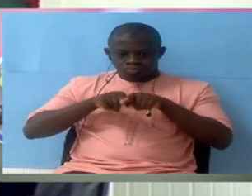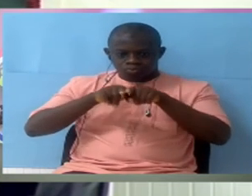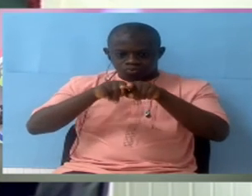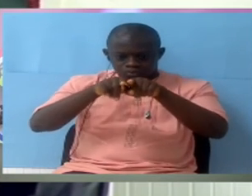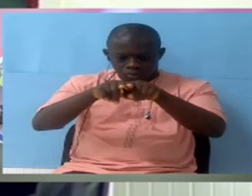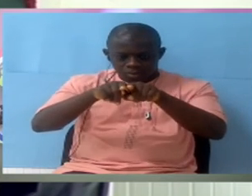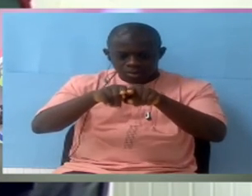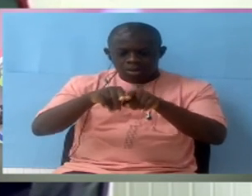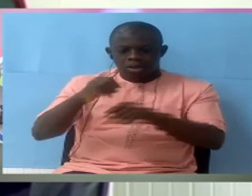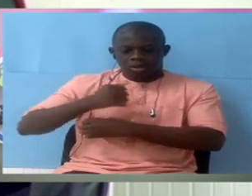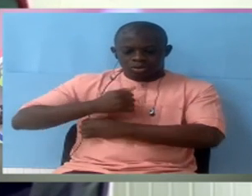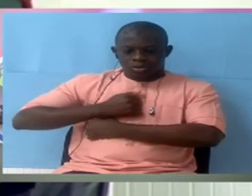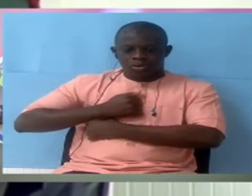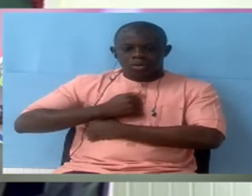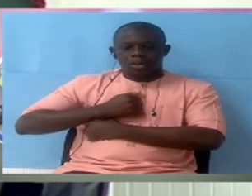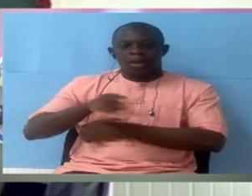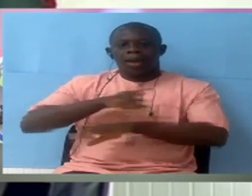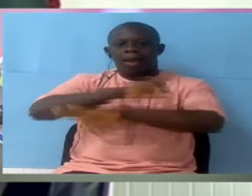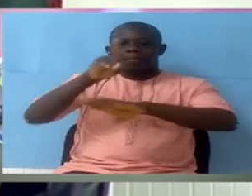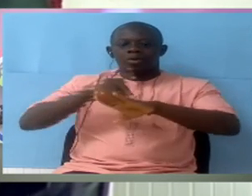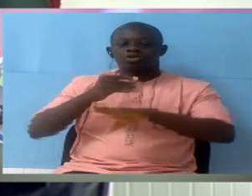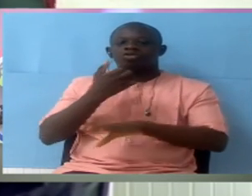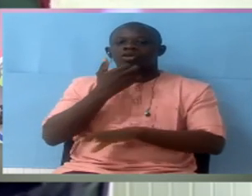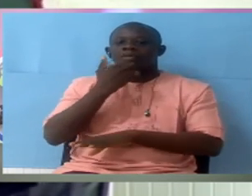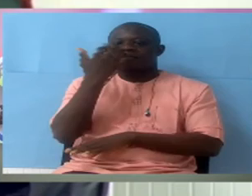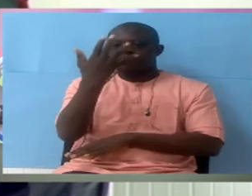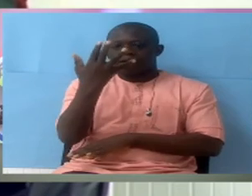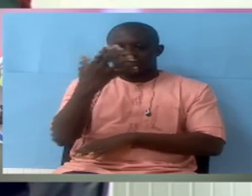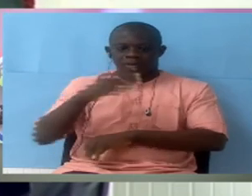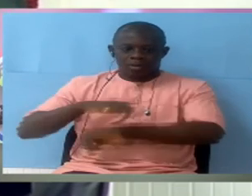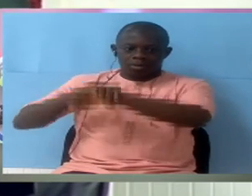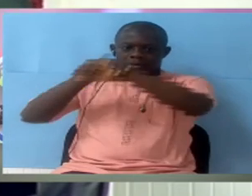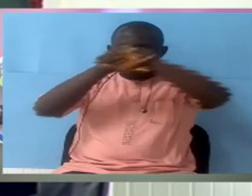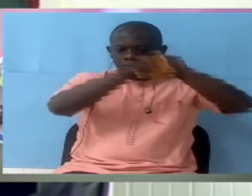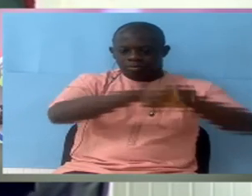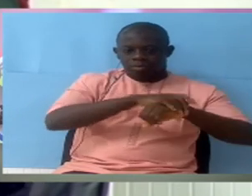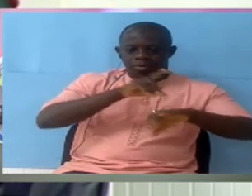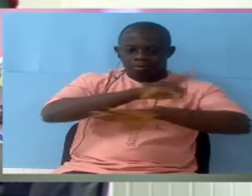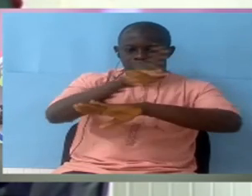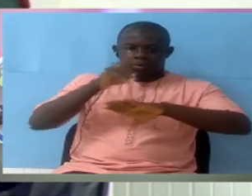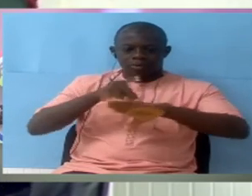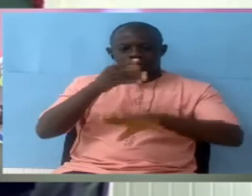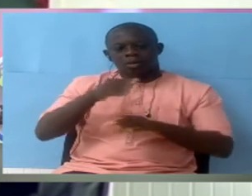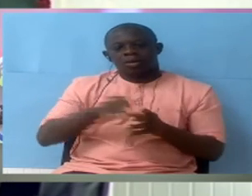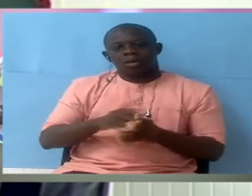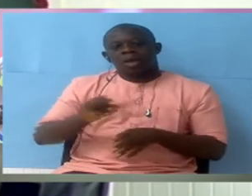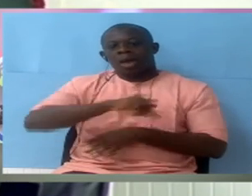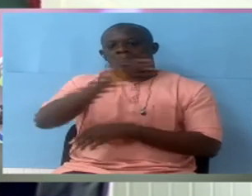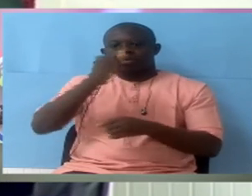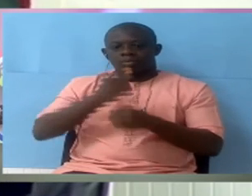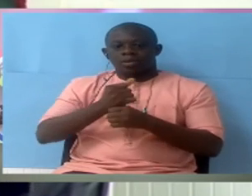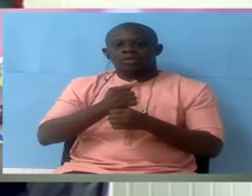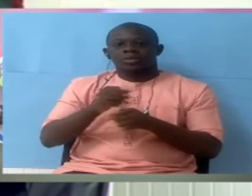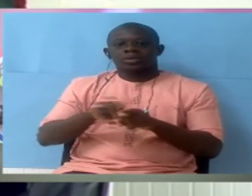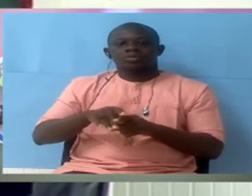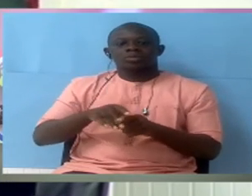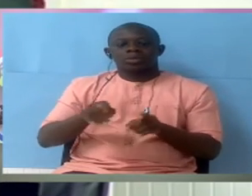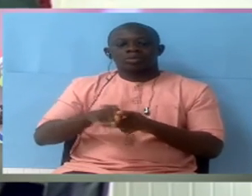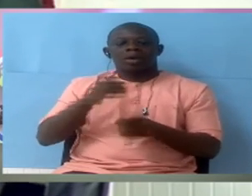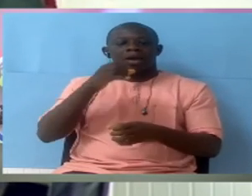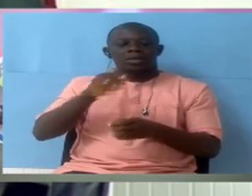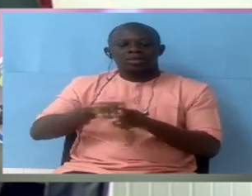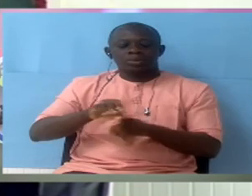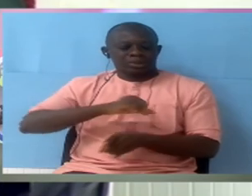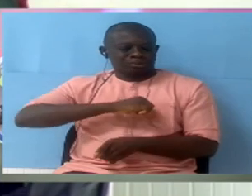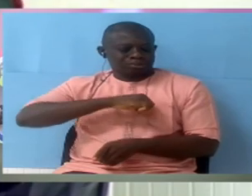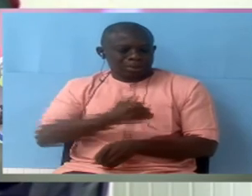security wing number 5. Ci lañ may yobbu nak fa ñoo wax security wing number 5. And I was placed in a dusty cell. Ñu dugal